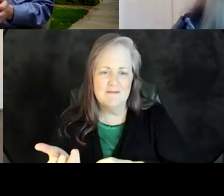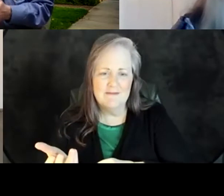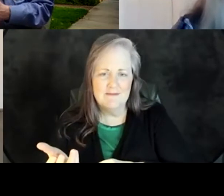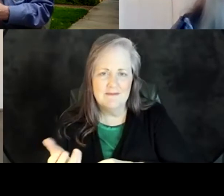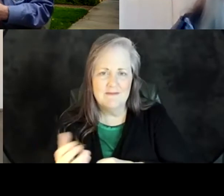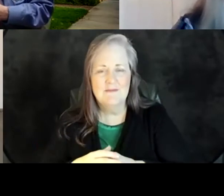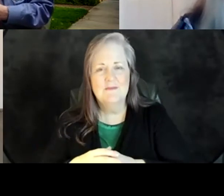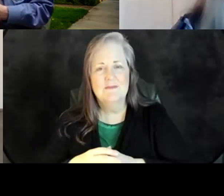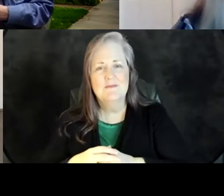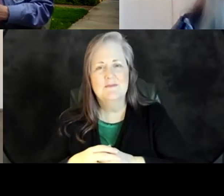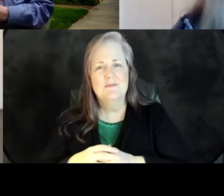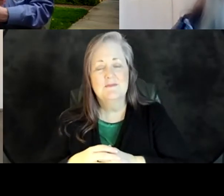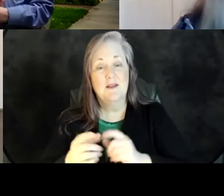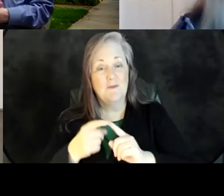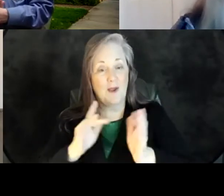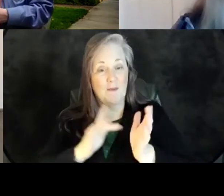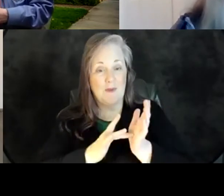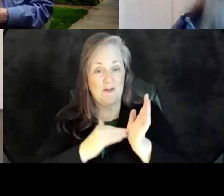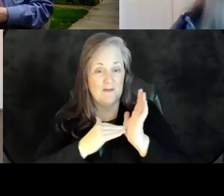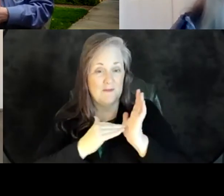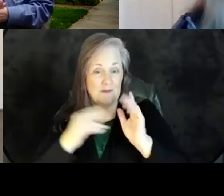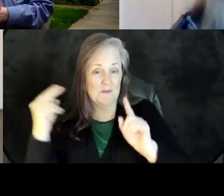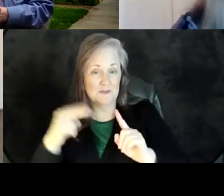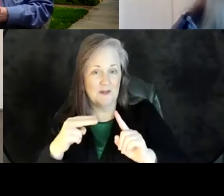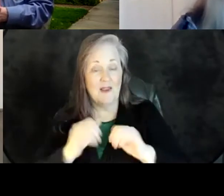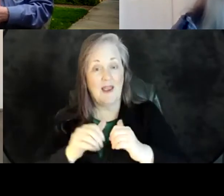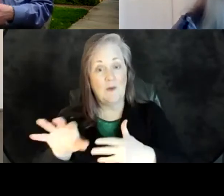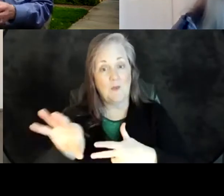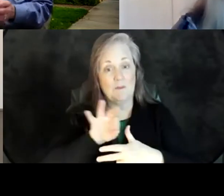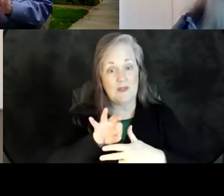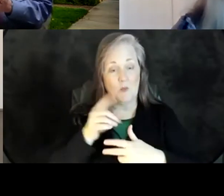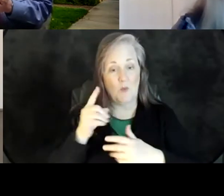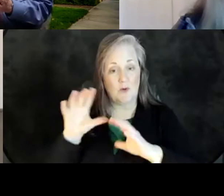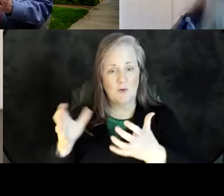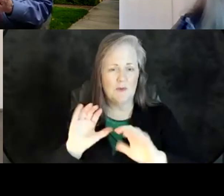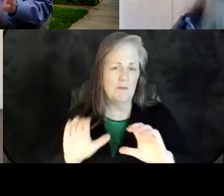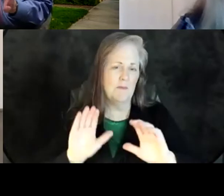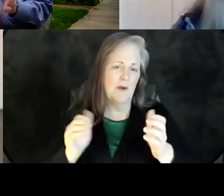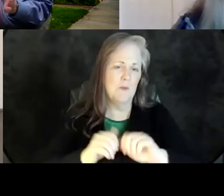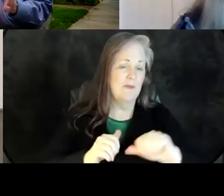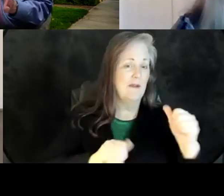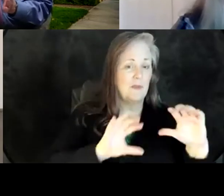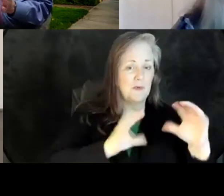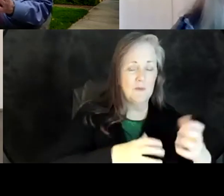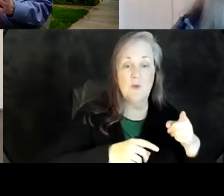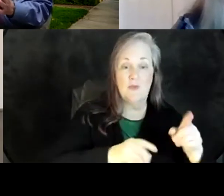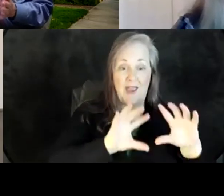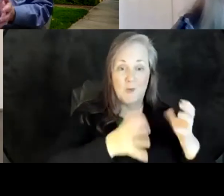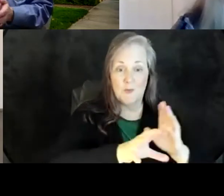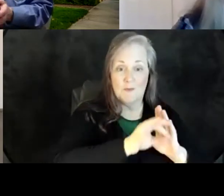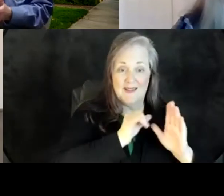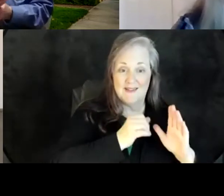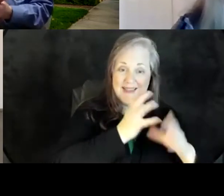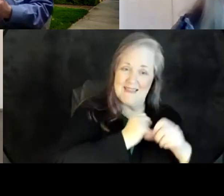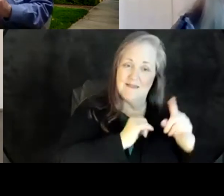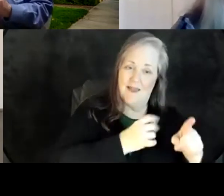I'm going to say from a medical perspective how we would pick one group versus another to get one vaccine or another.